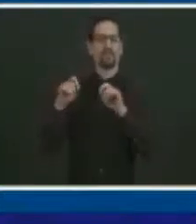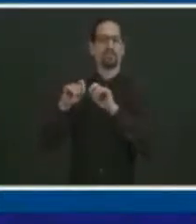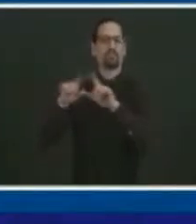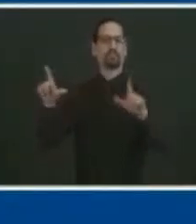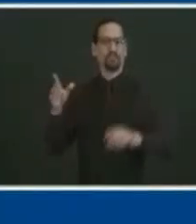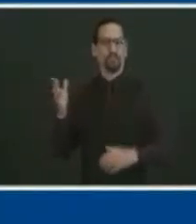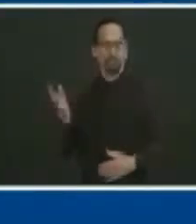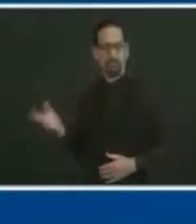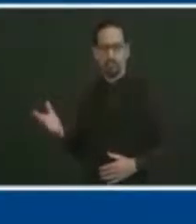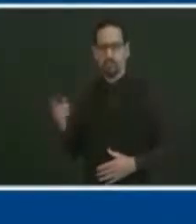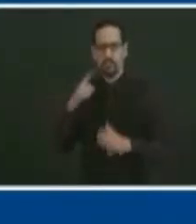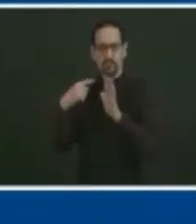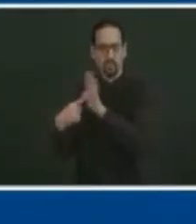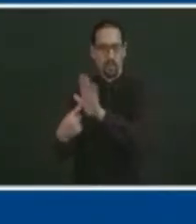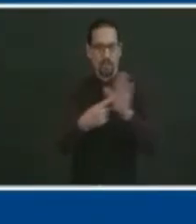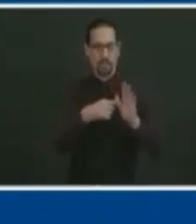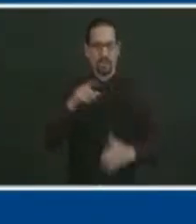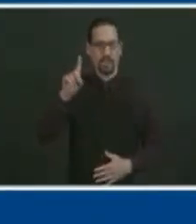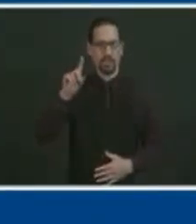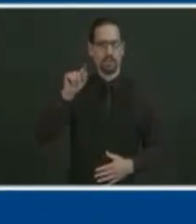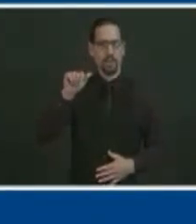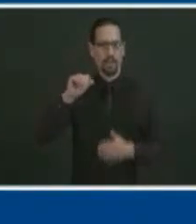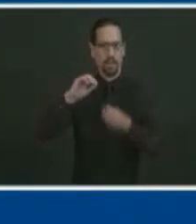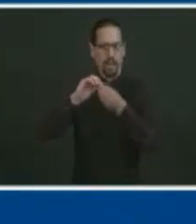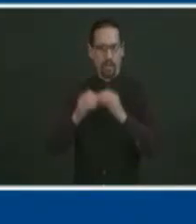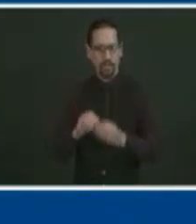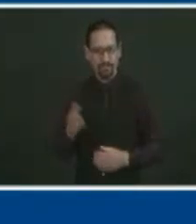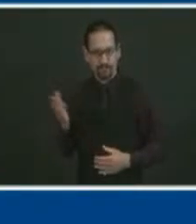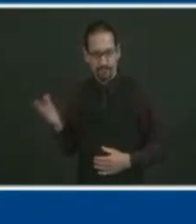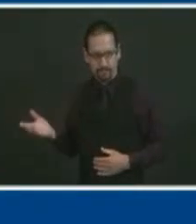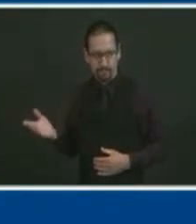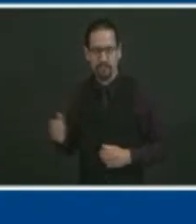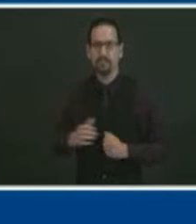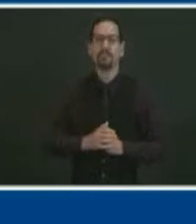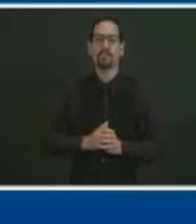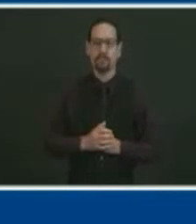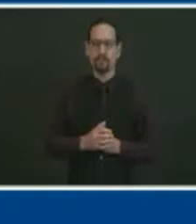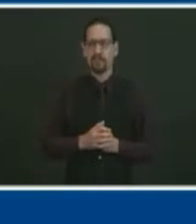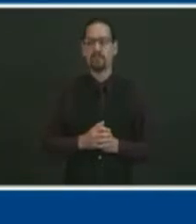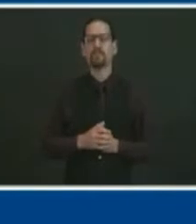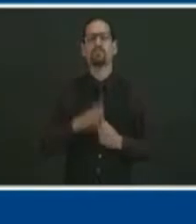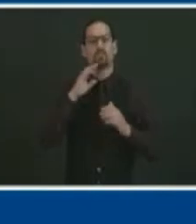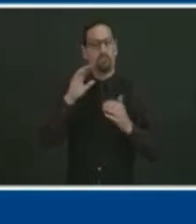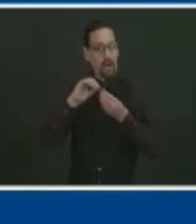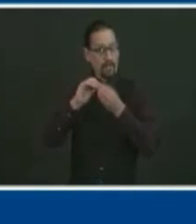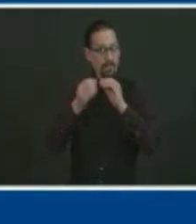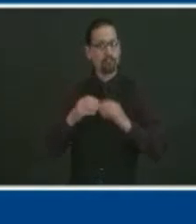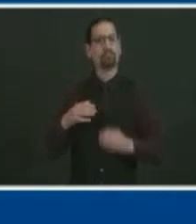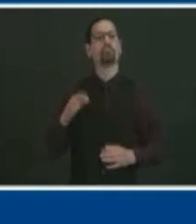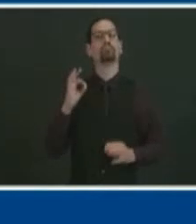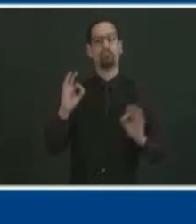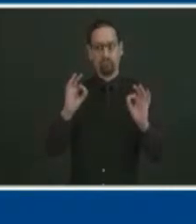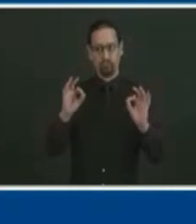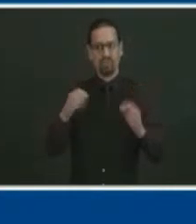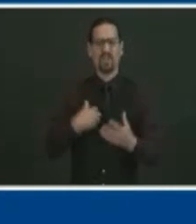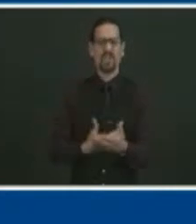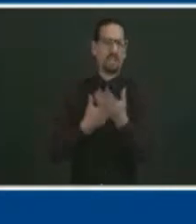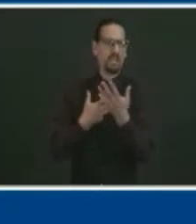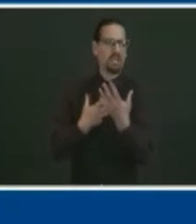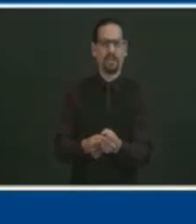So we will begin, as we always do, with a picture of our data. As you can see from the data on the screen,